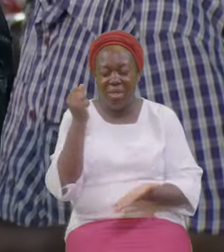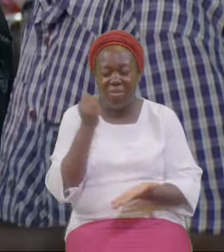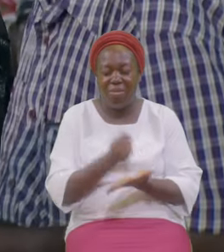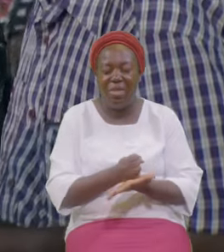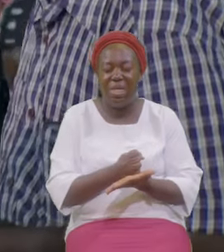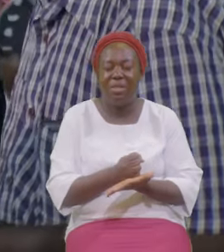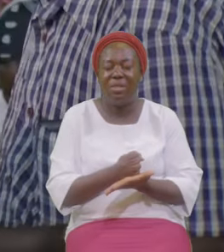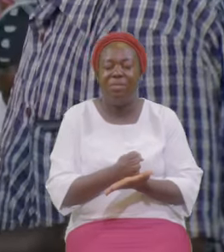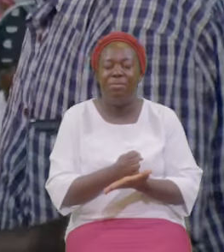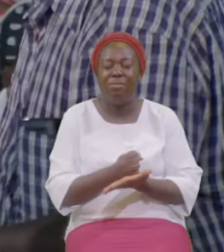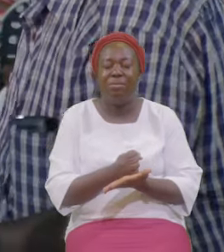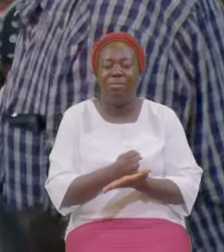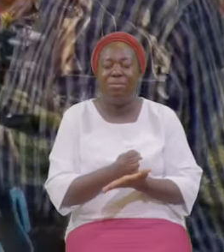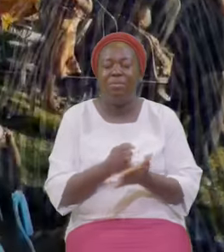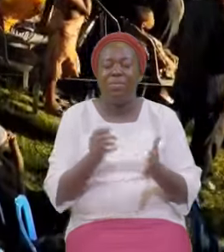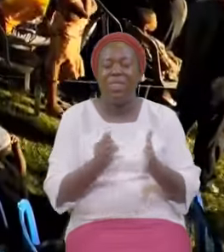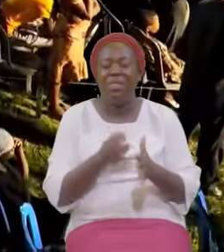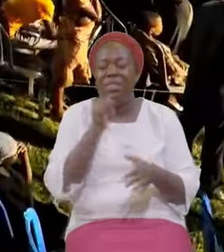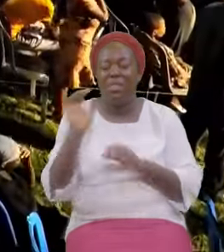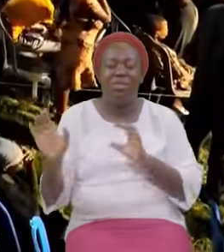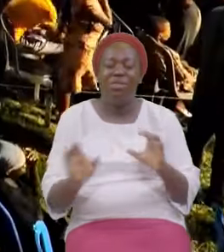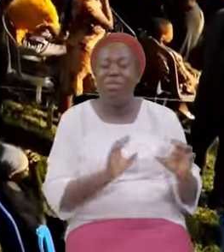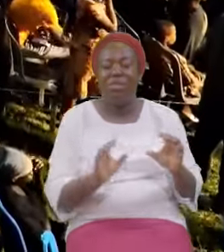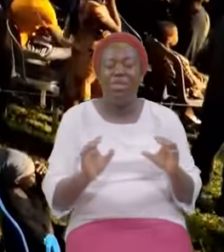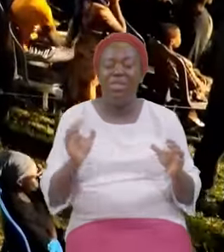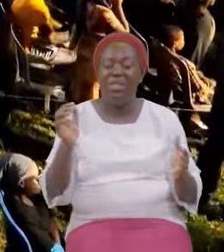Amen. It is done.